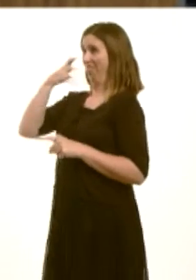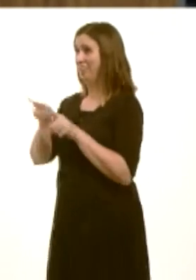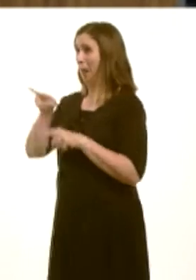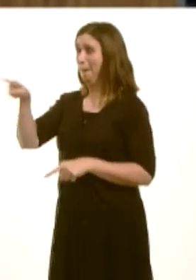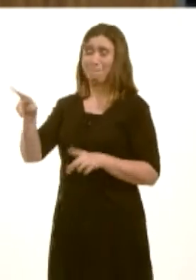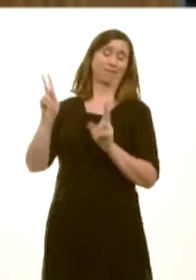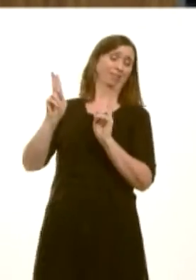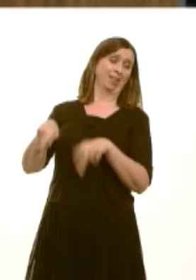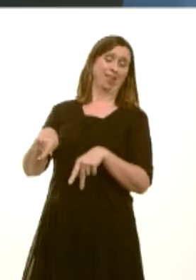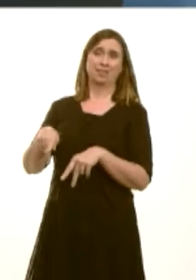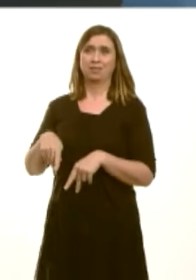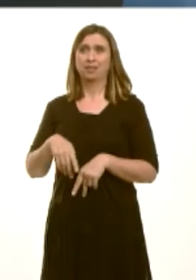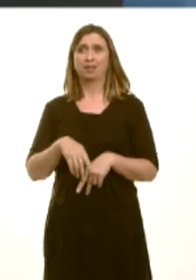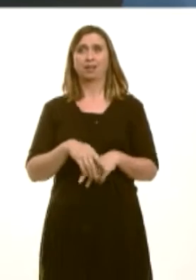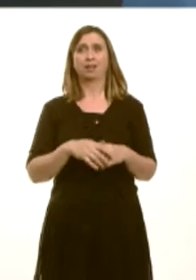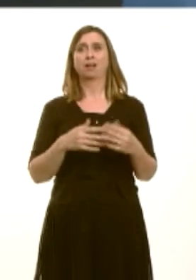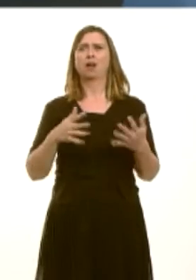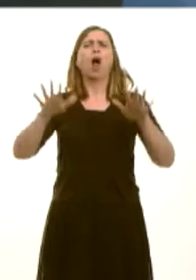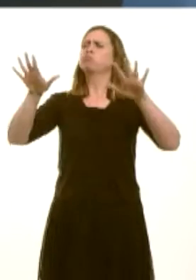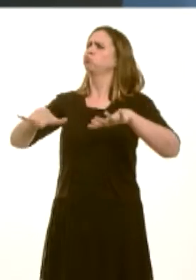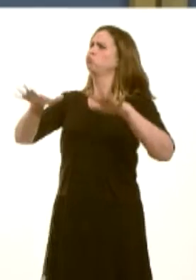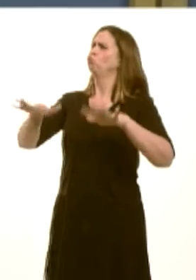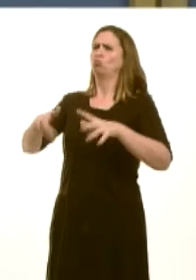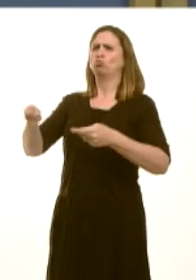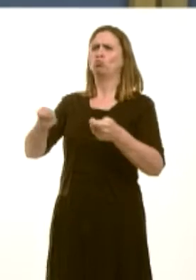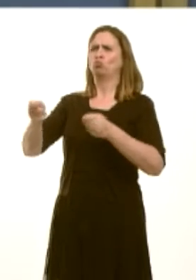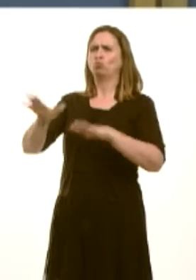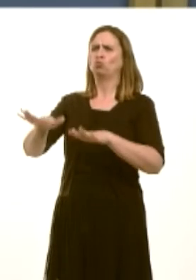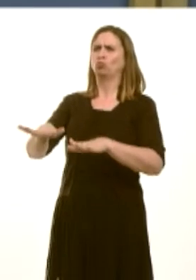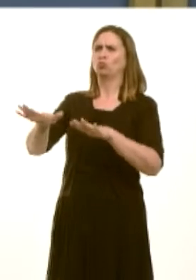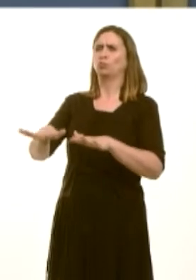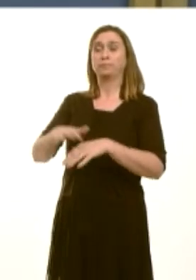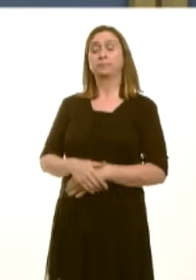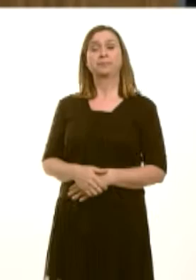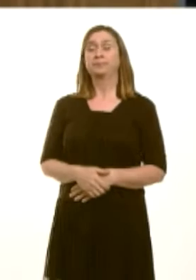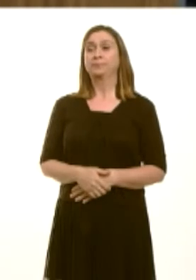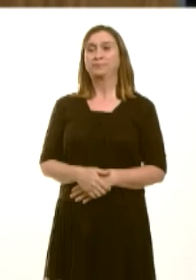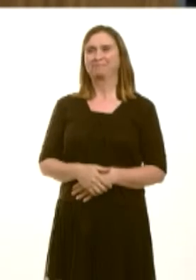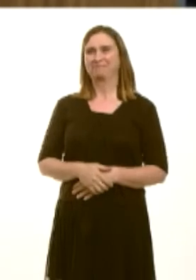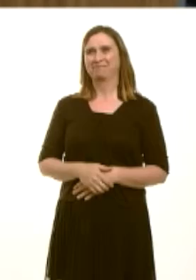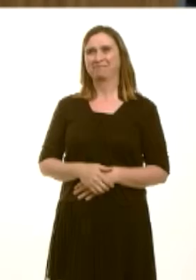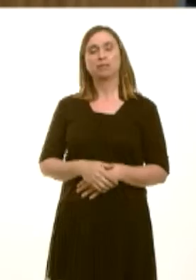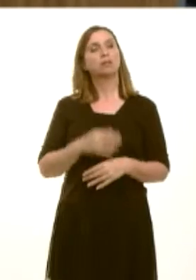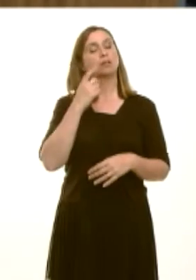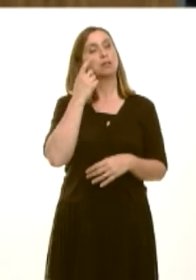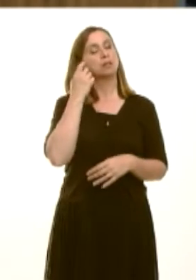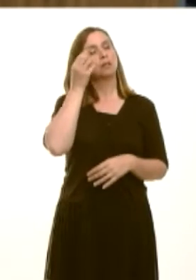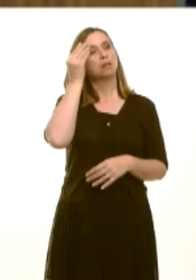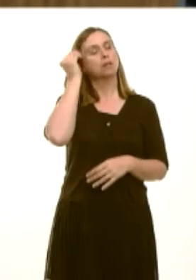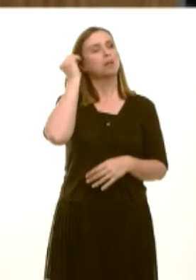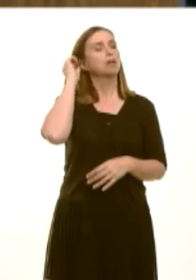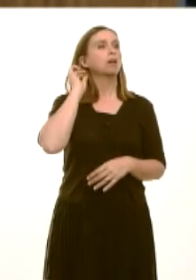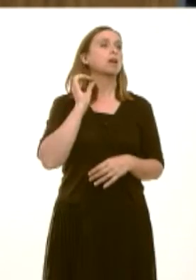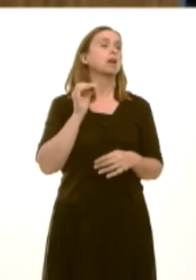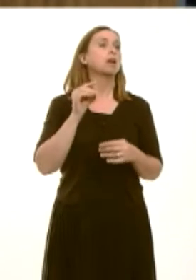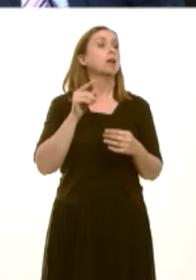his real thinking. Well, he talks about unemployment. Unemployment was lower in 2010 than it is now. Lower. What his party